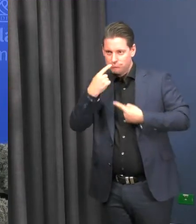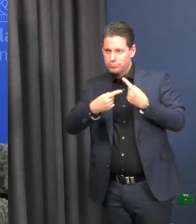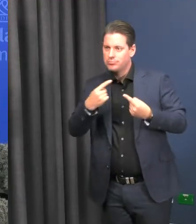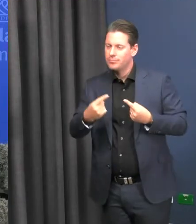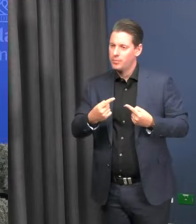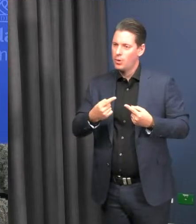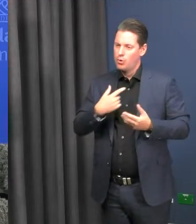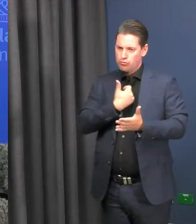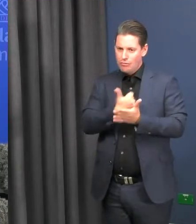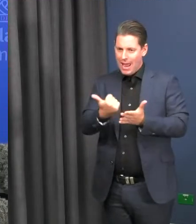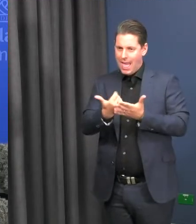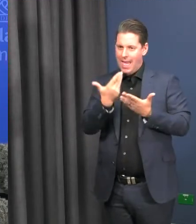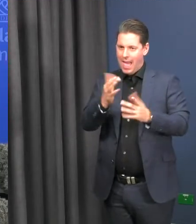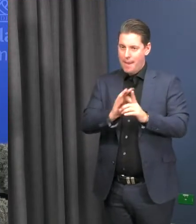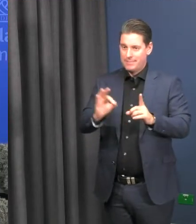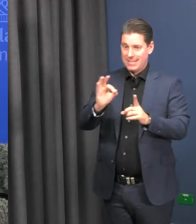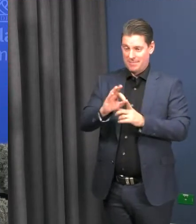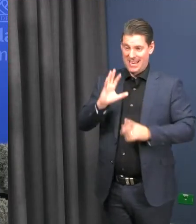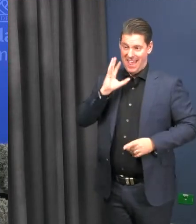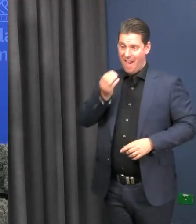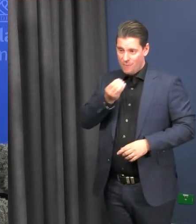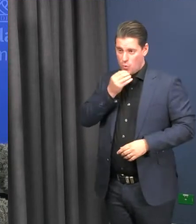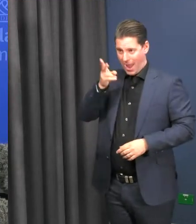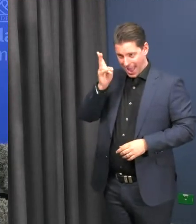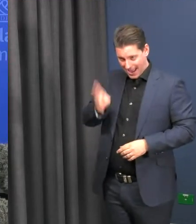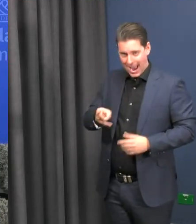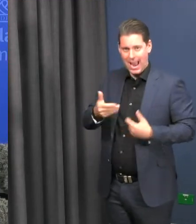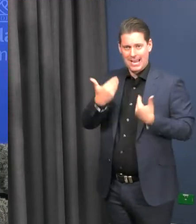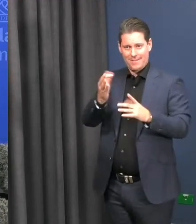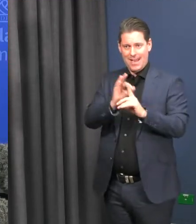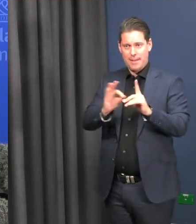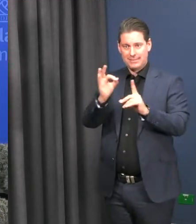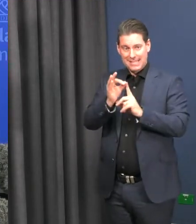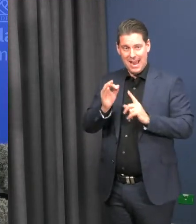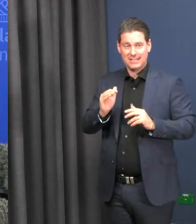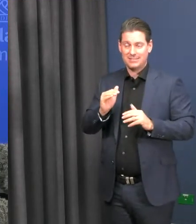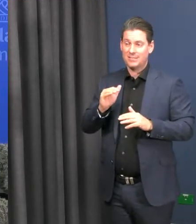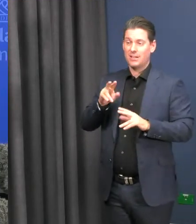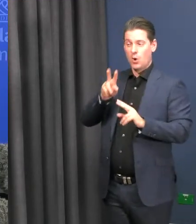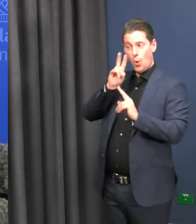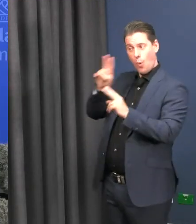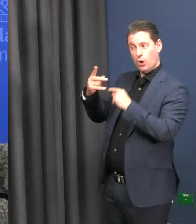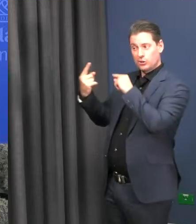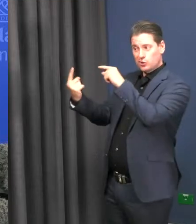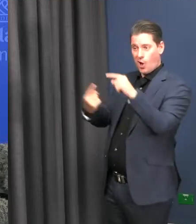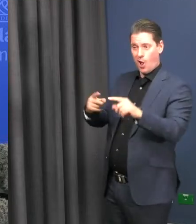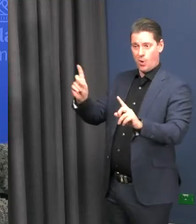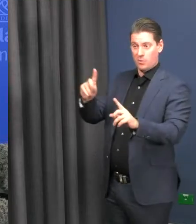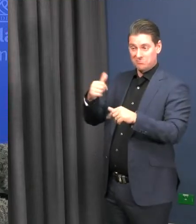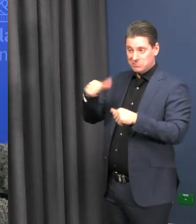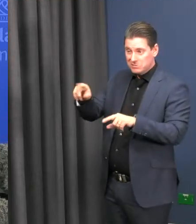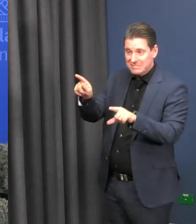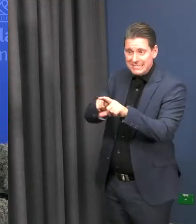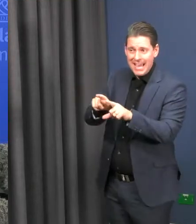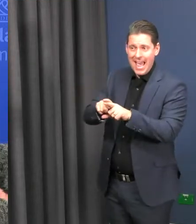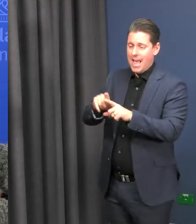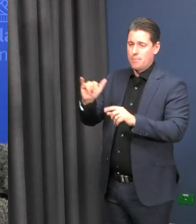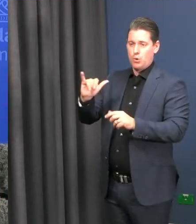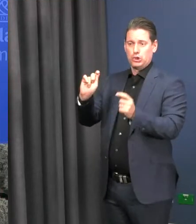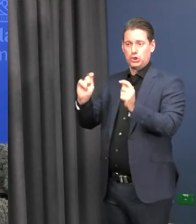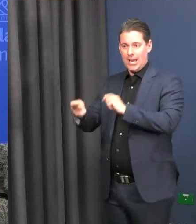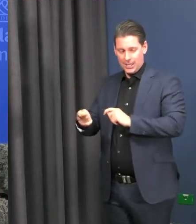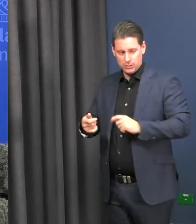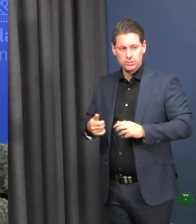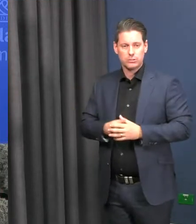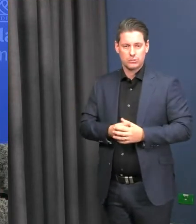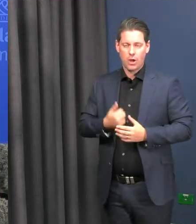And so we'll speak to you again today, and we'll talk about what the modelling looks like. And as the system comes through the coast, I'll be here and I'll